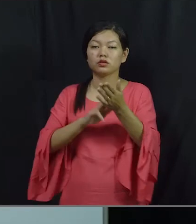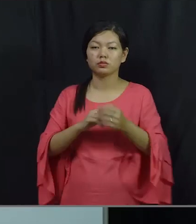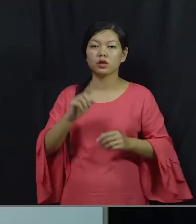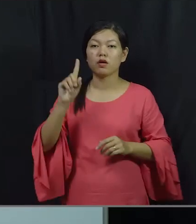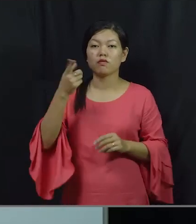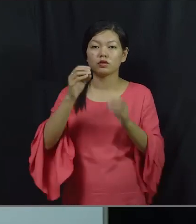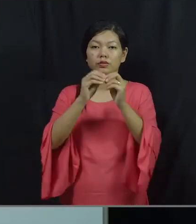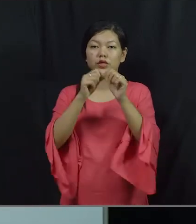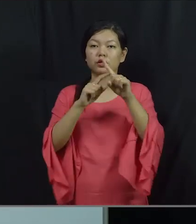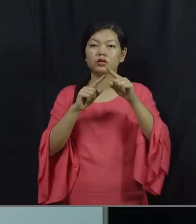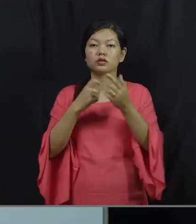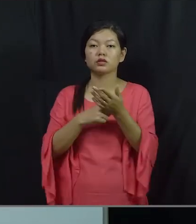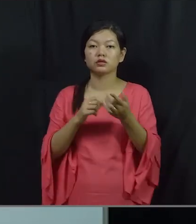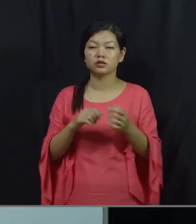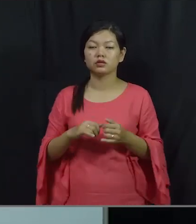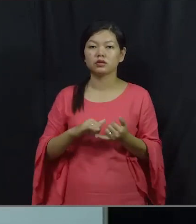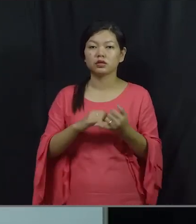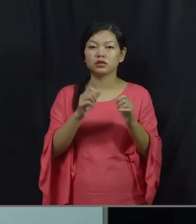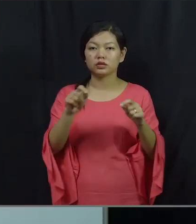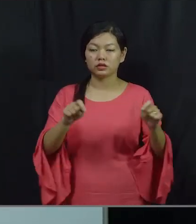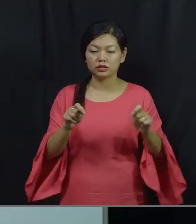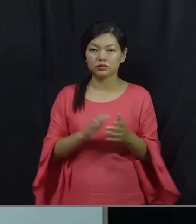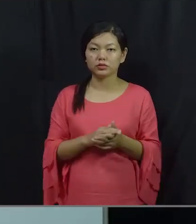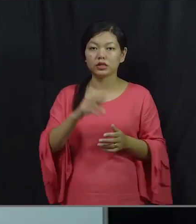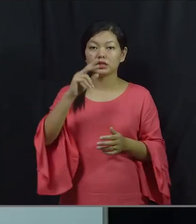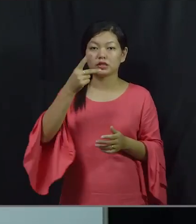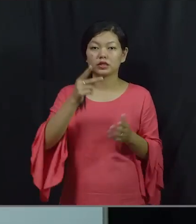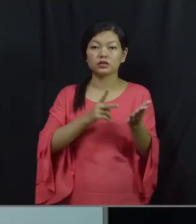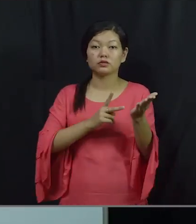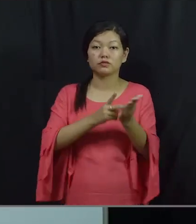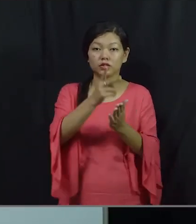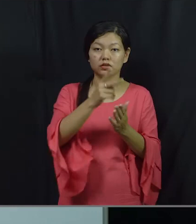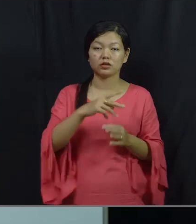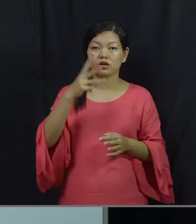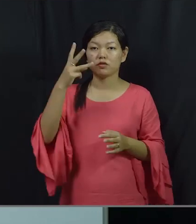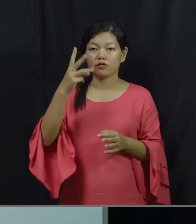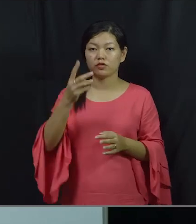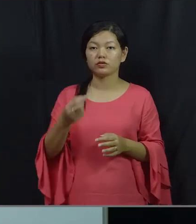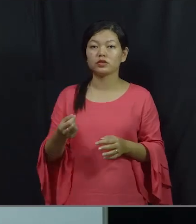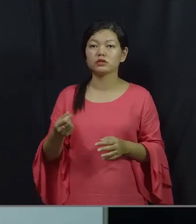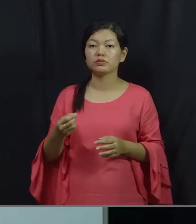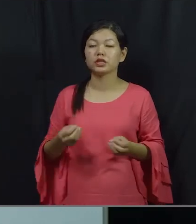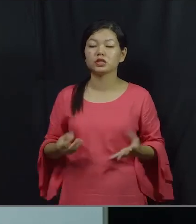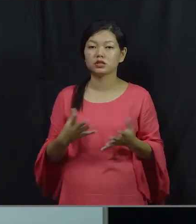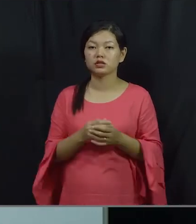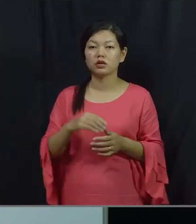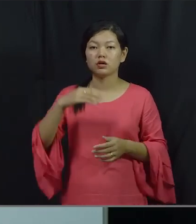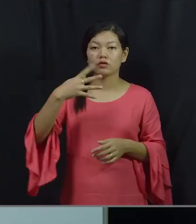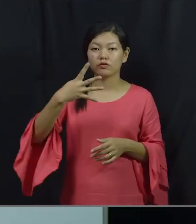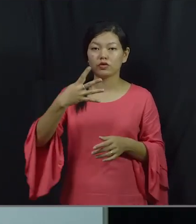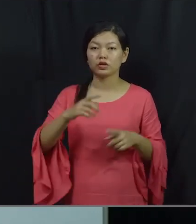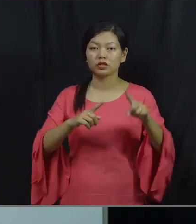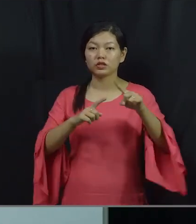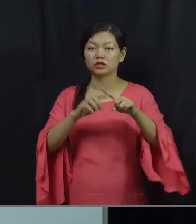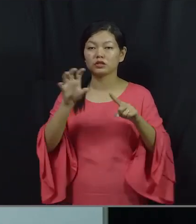was the barter system, the second was the village level economy, okay, and the third was the inventions of money. The fourth one is the